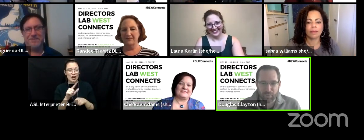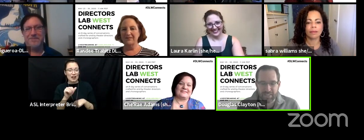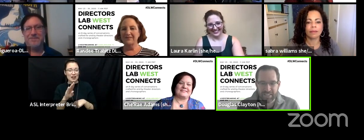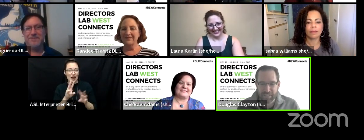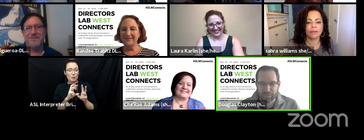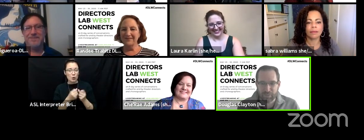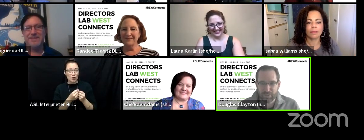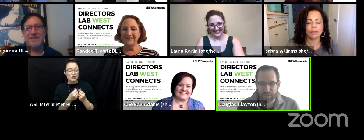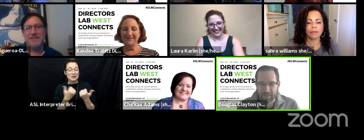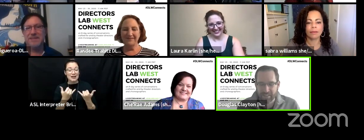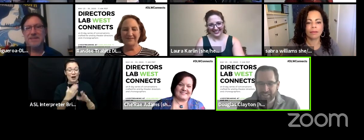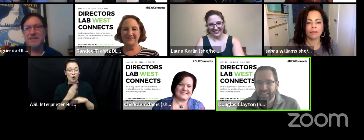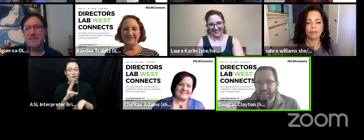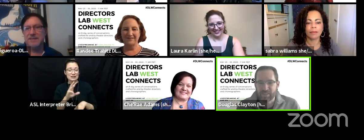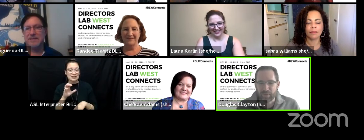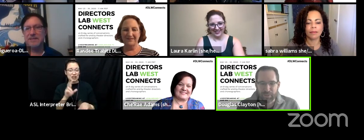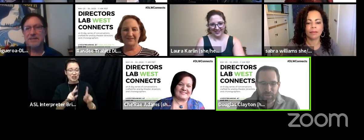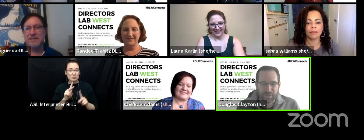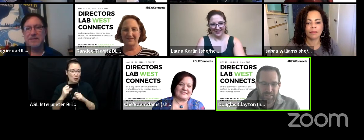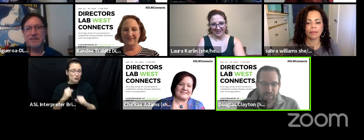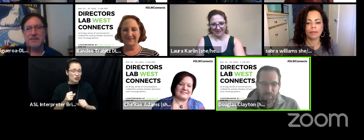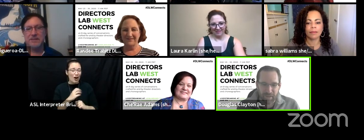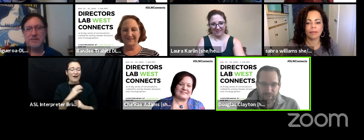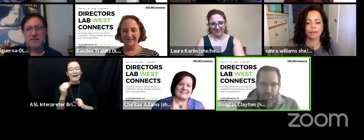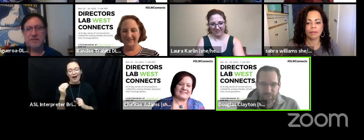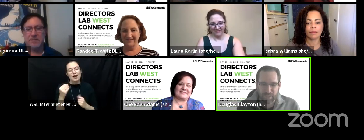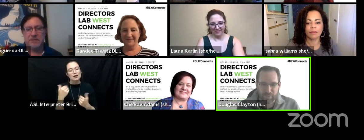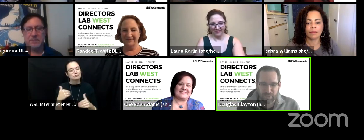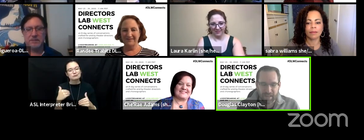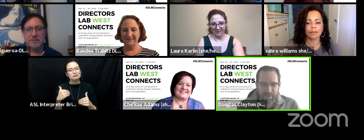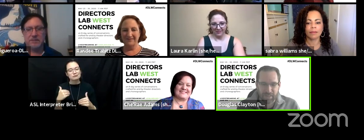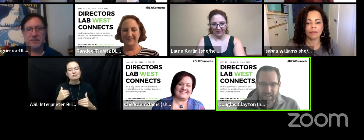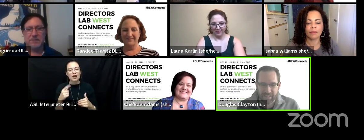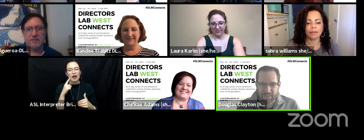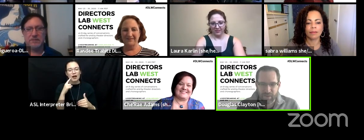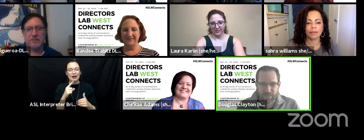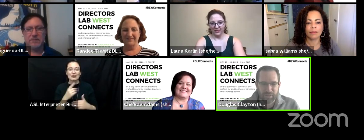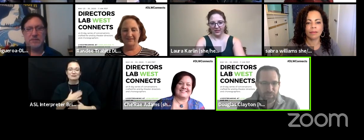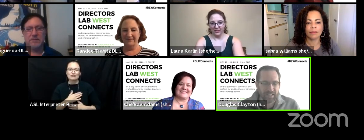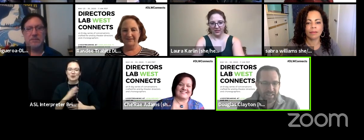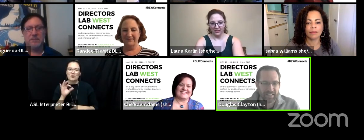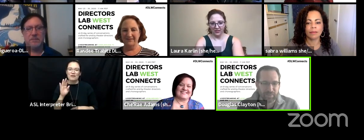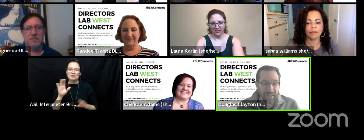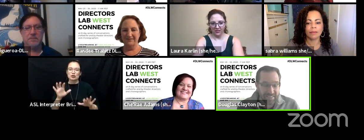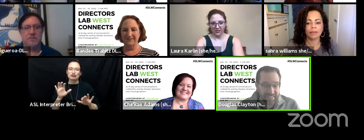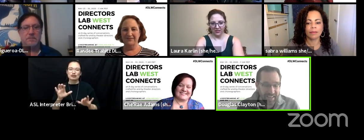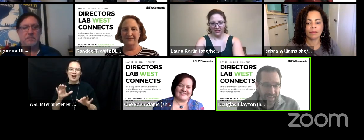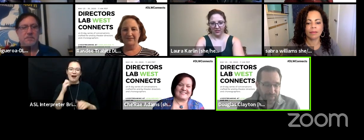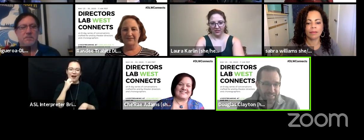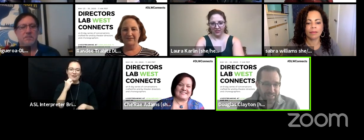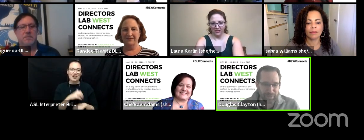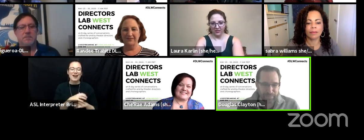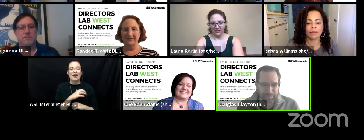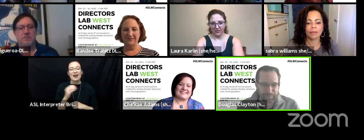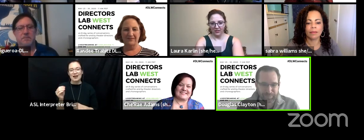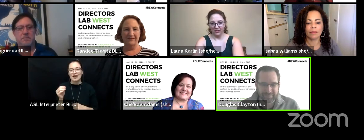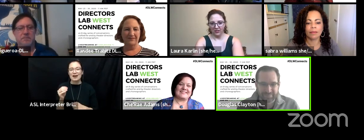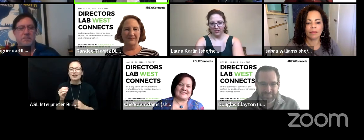now over 600 strong, and it's been a real joy to see so many of you in the Facebook chat every day asking questions and reconnecting with us and with each